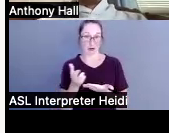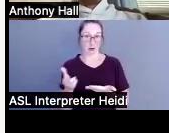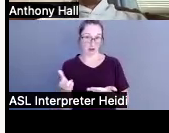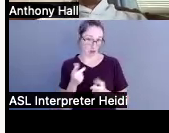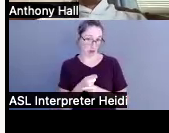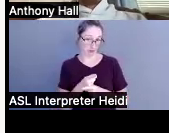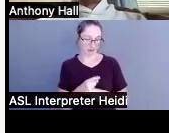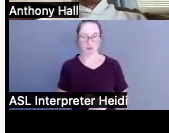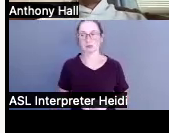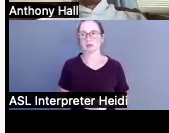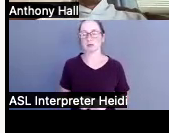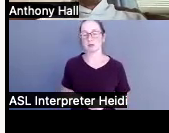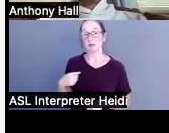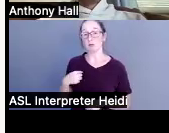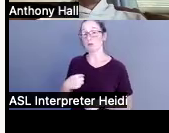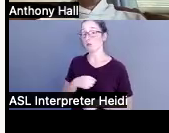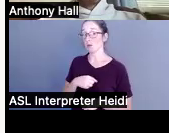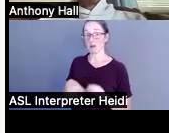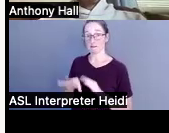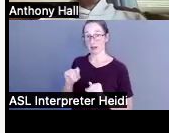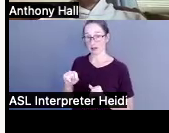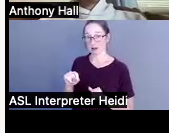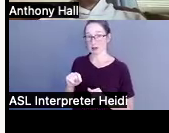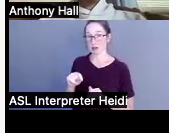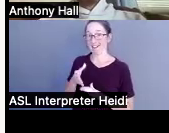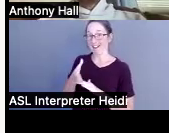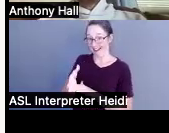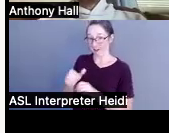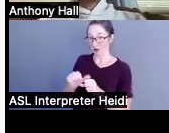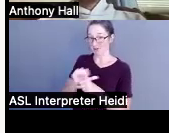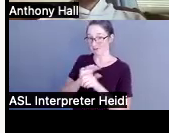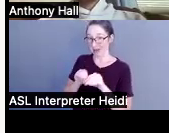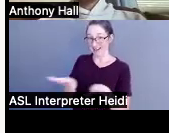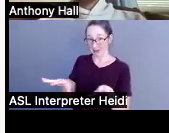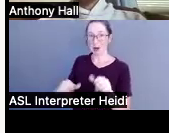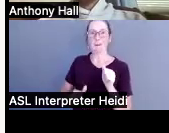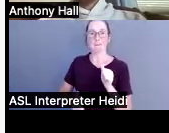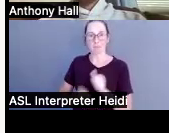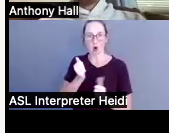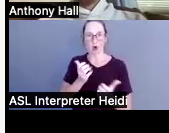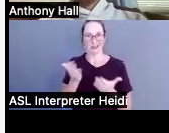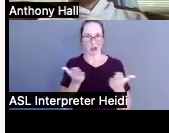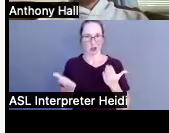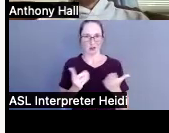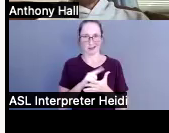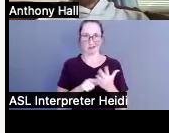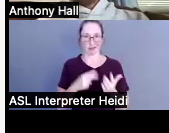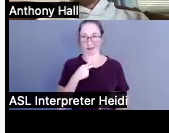So what we found post pandemic was that most of these services were jammed